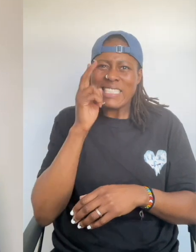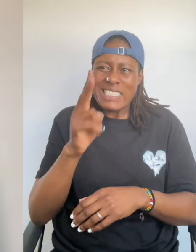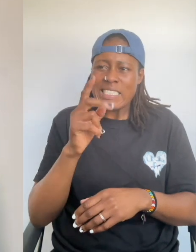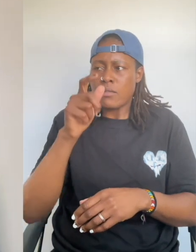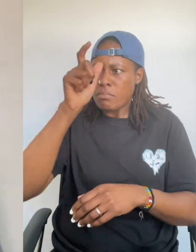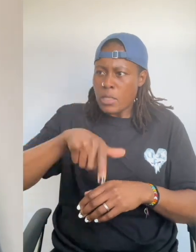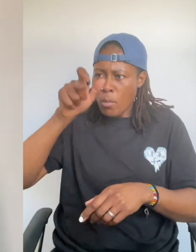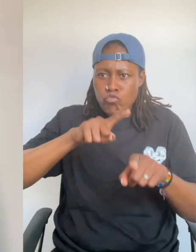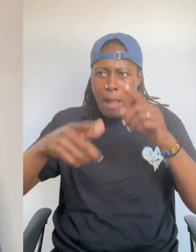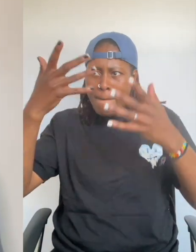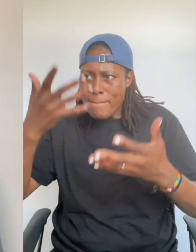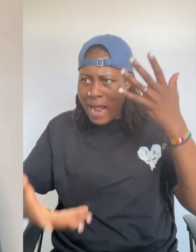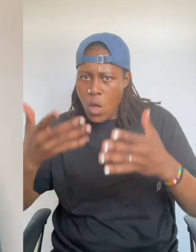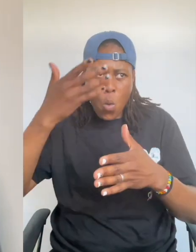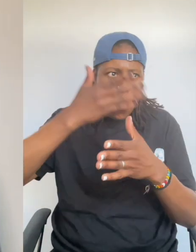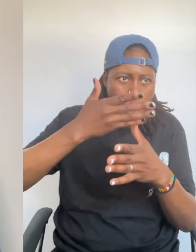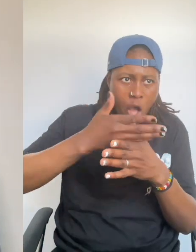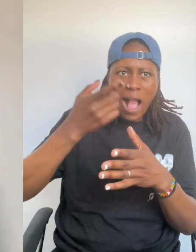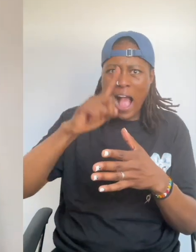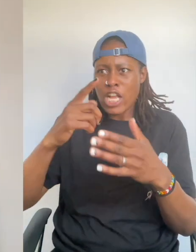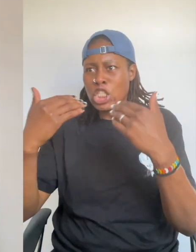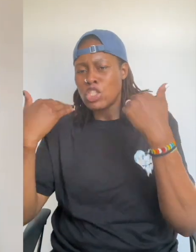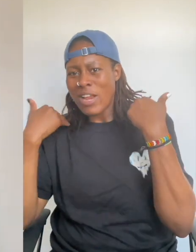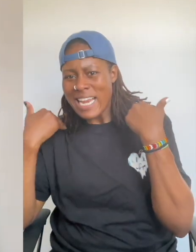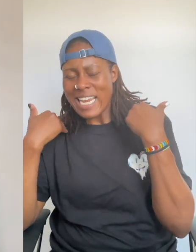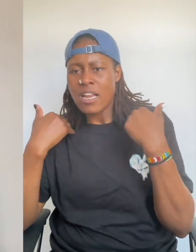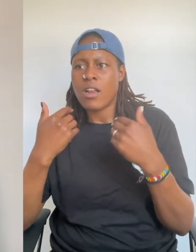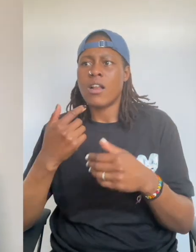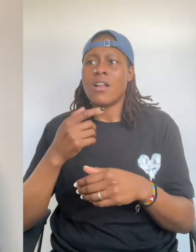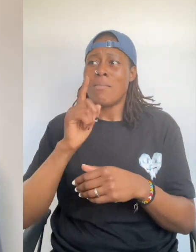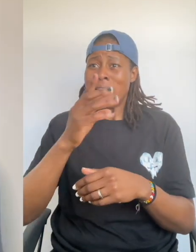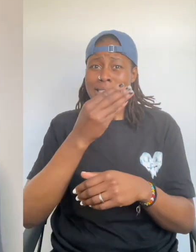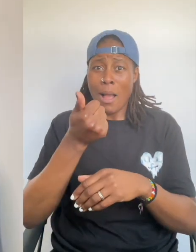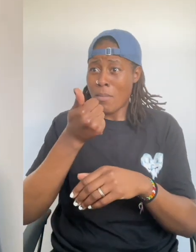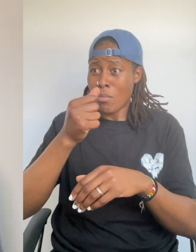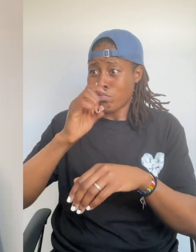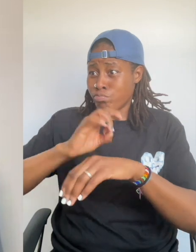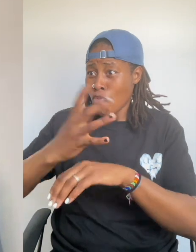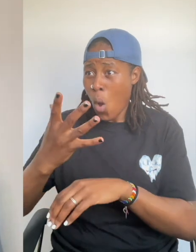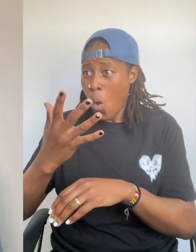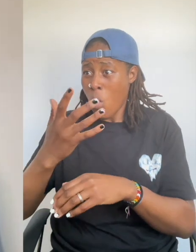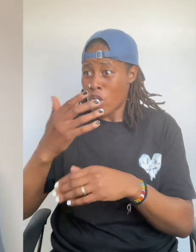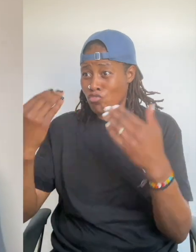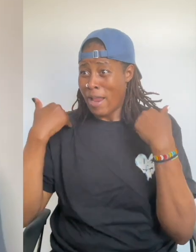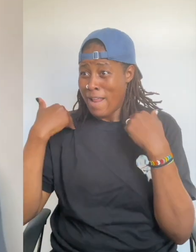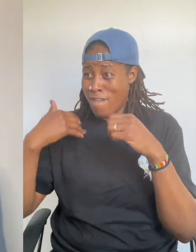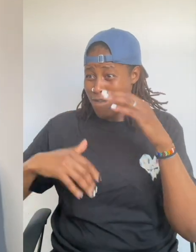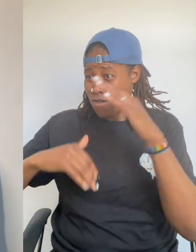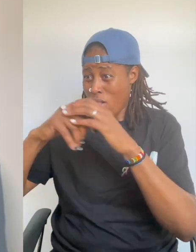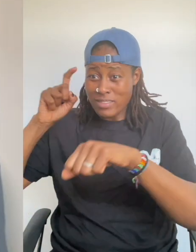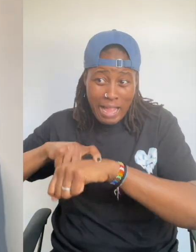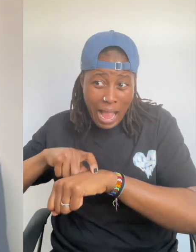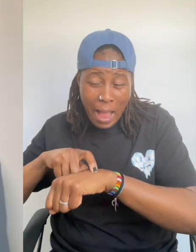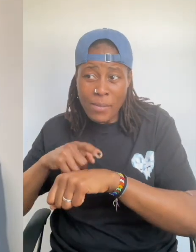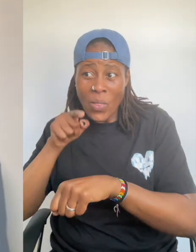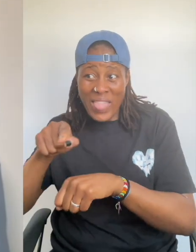people try to balance out work and training, but then you've got pros that are doing it full time. So that's